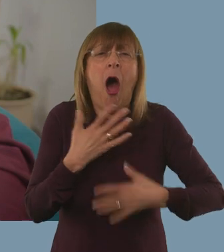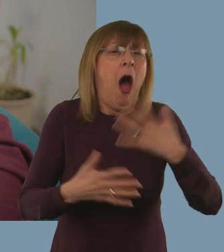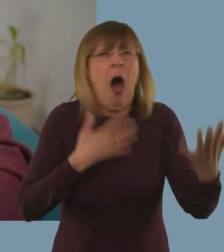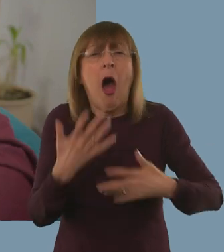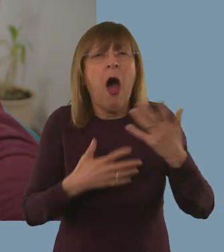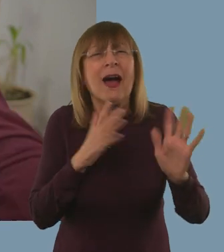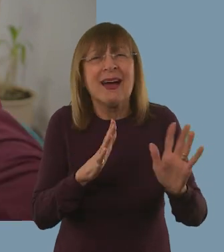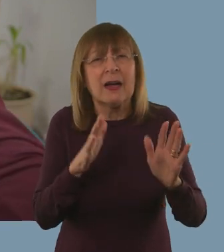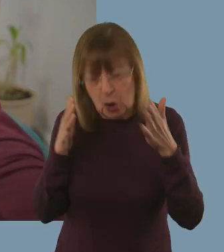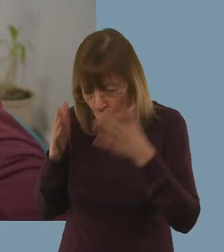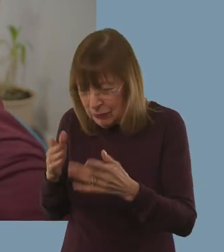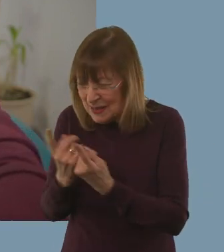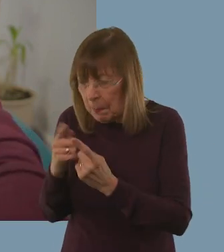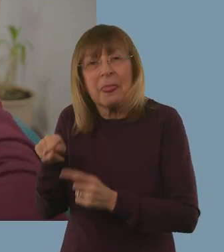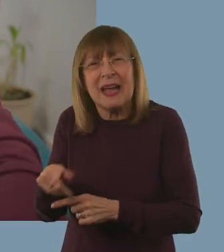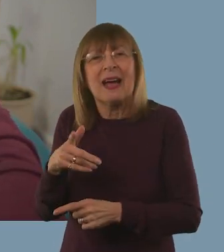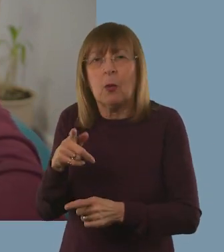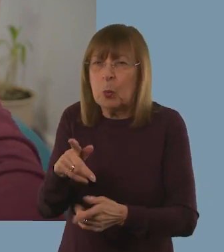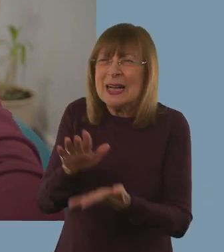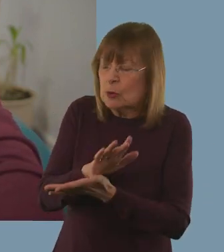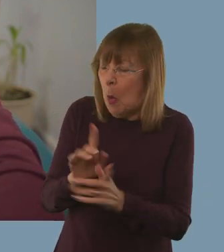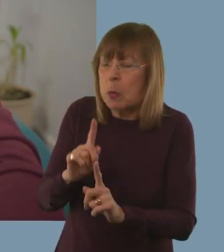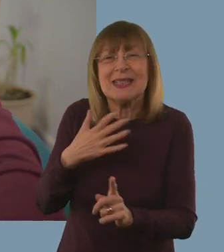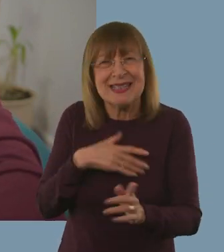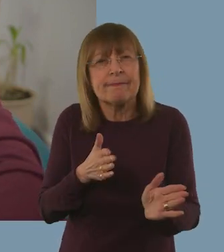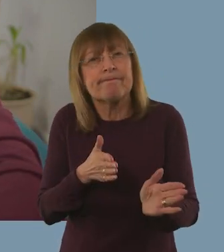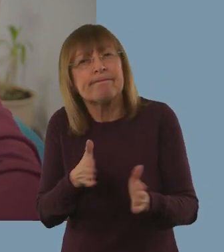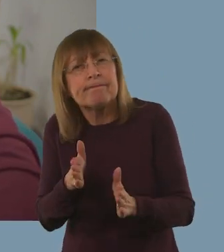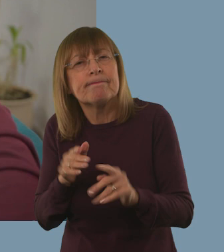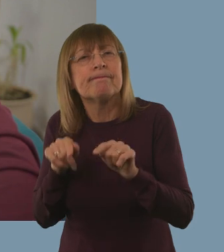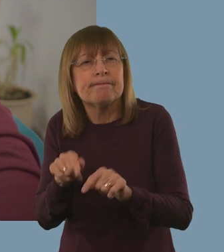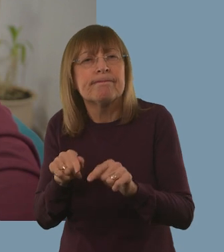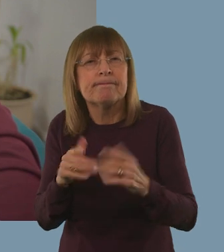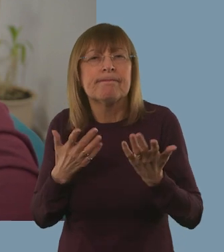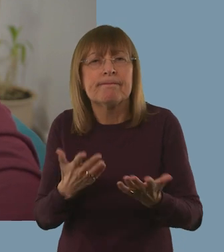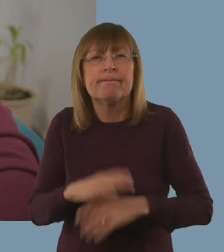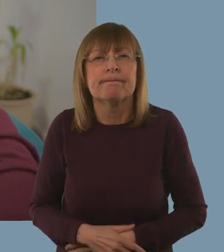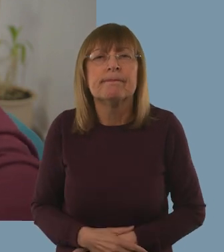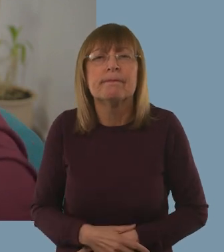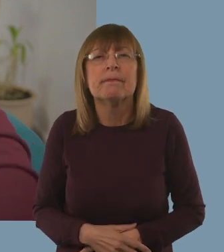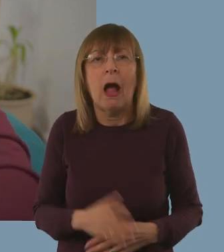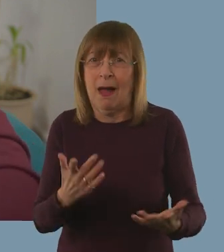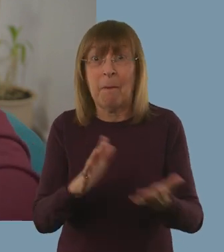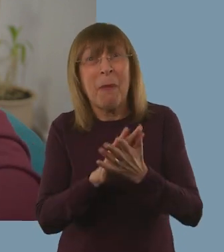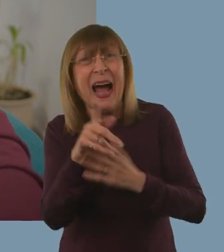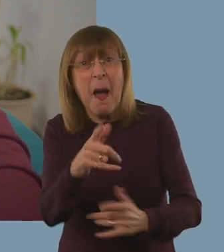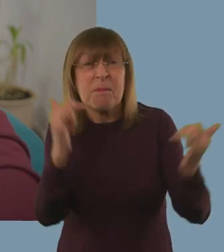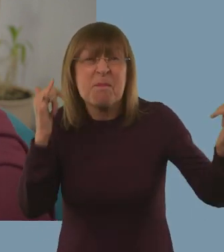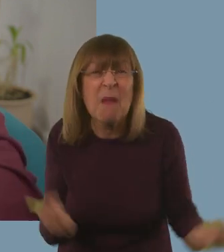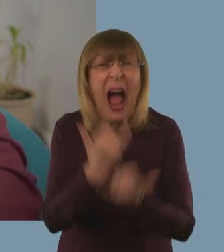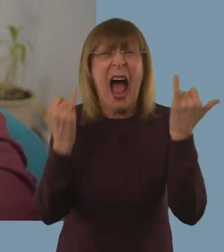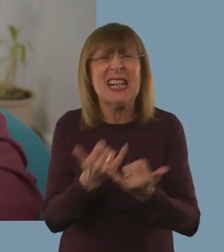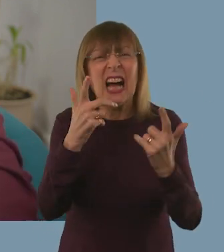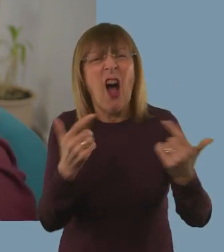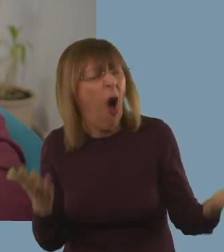the hateful emotions is to concentrate on doing things that you enjoy. That obviously you're not gonna have a party, but